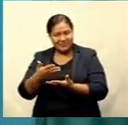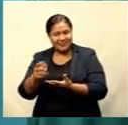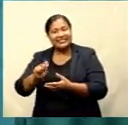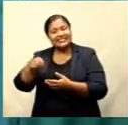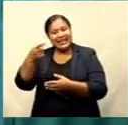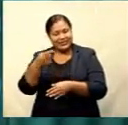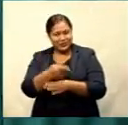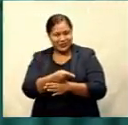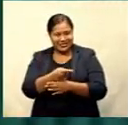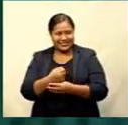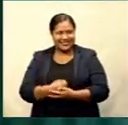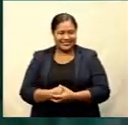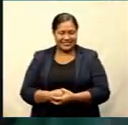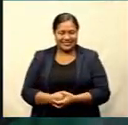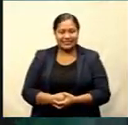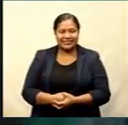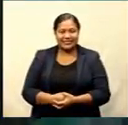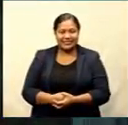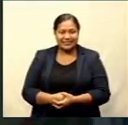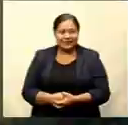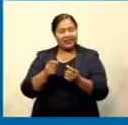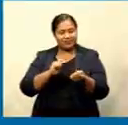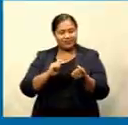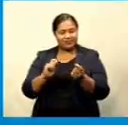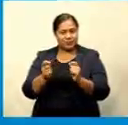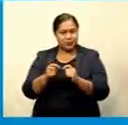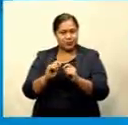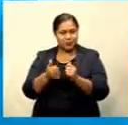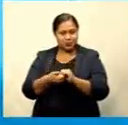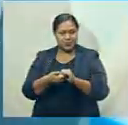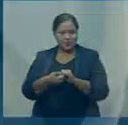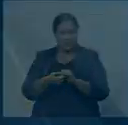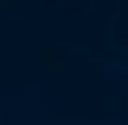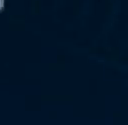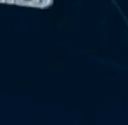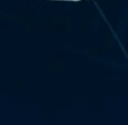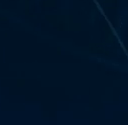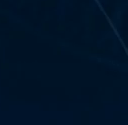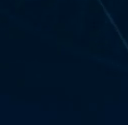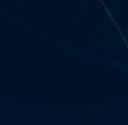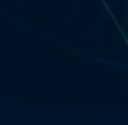weeks. Philippe Naikaso, FBC News.